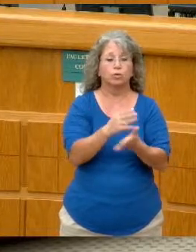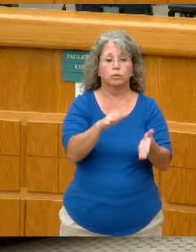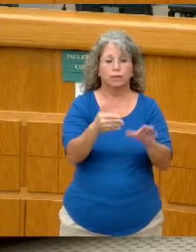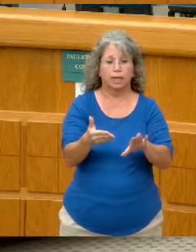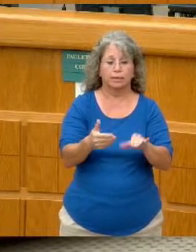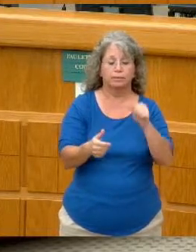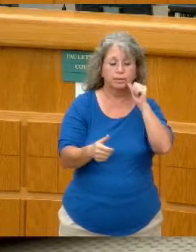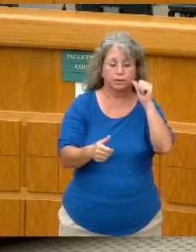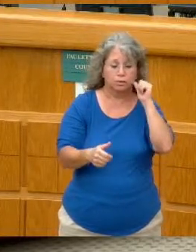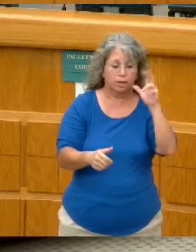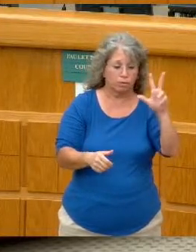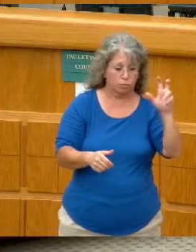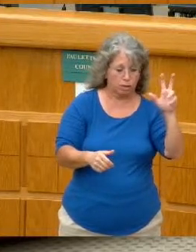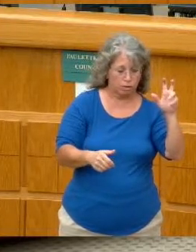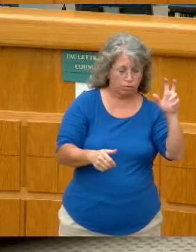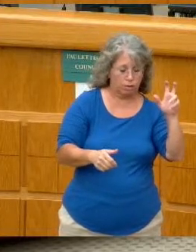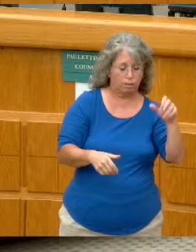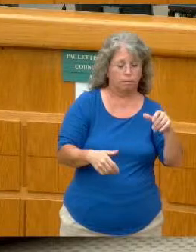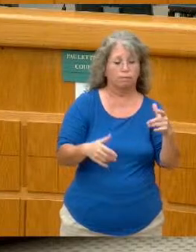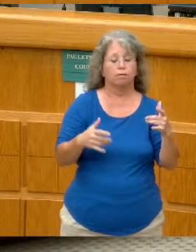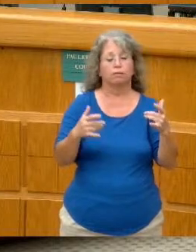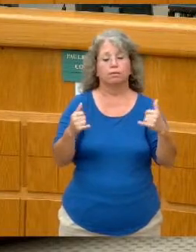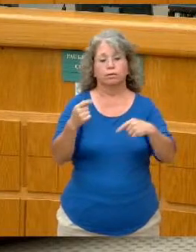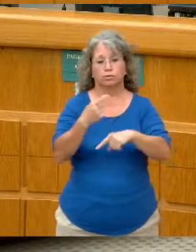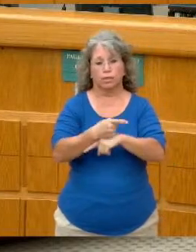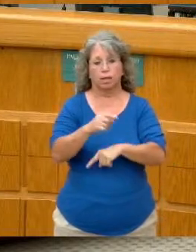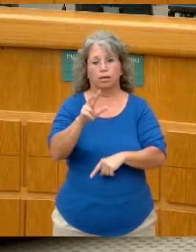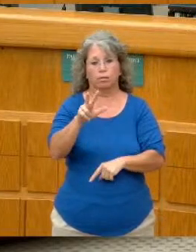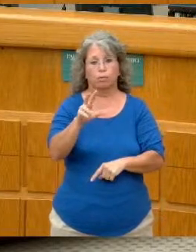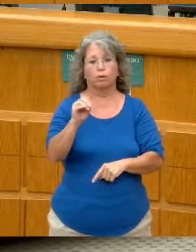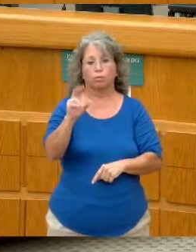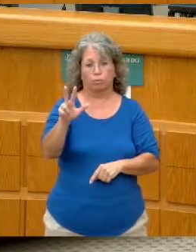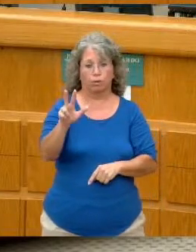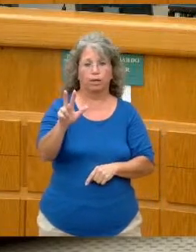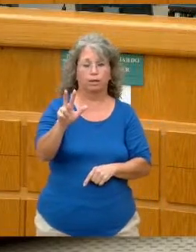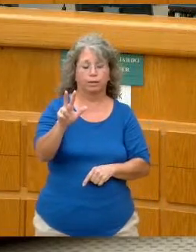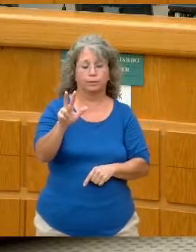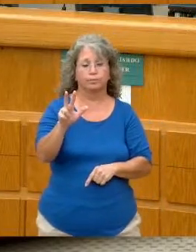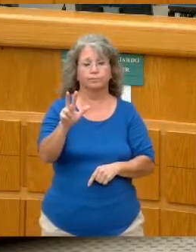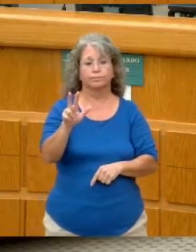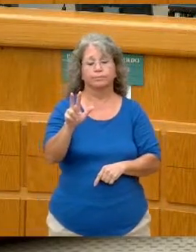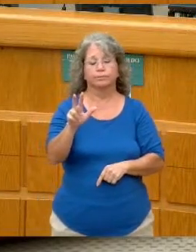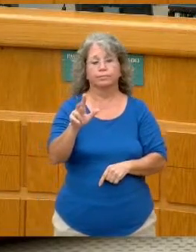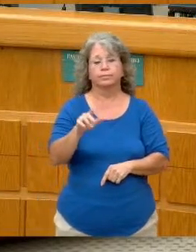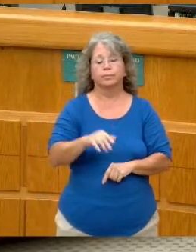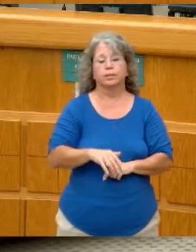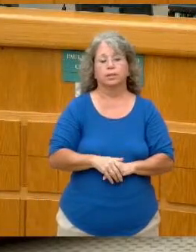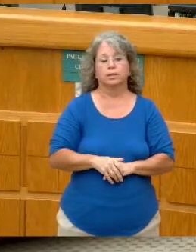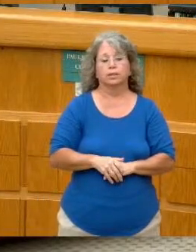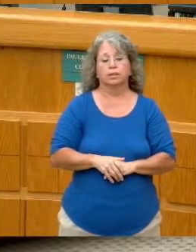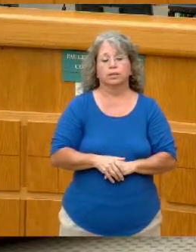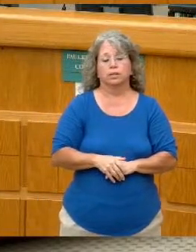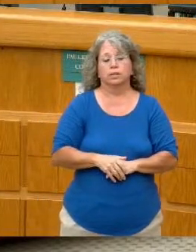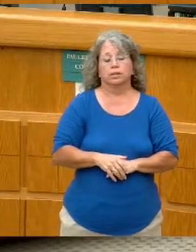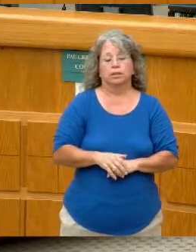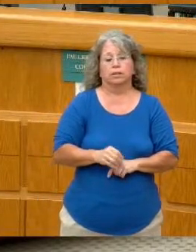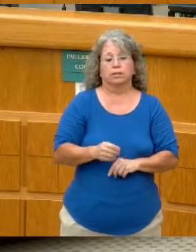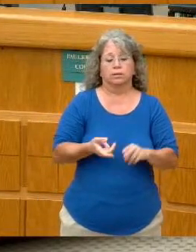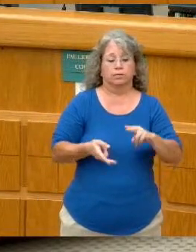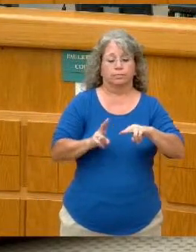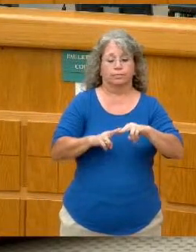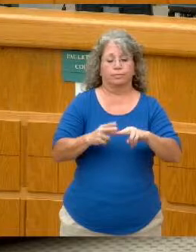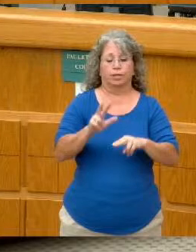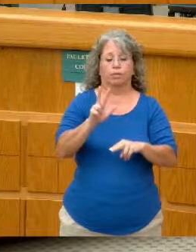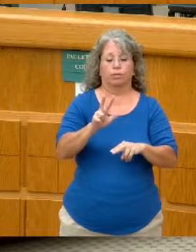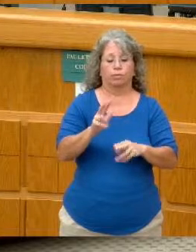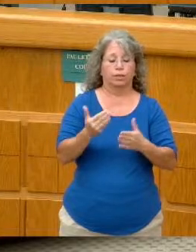had 300 deaths as of that point in time, but today we're at 303, so a gain of just 3, which is